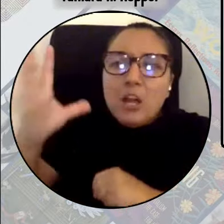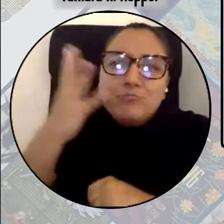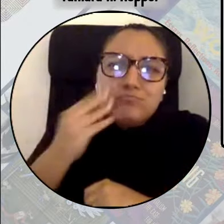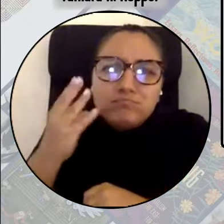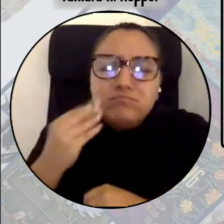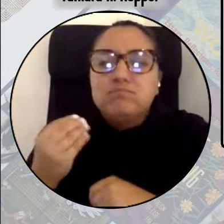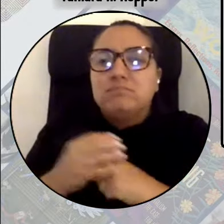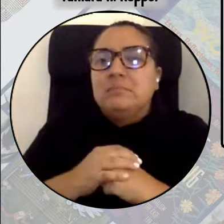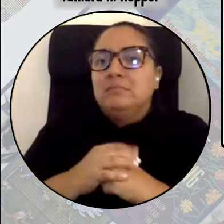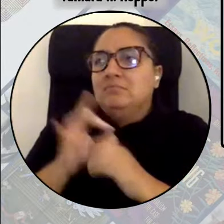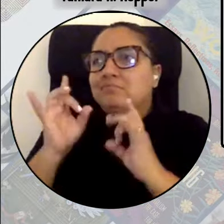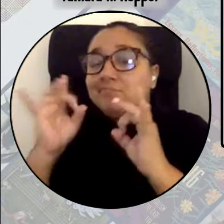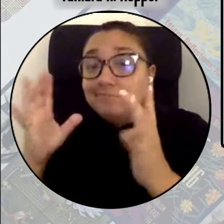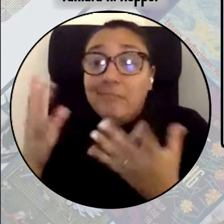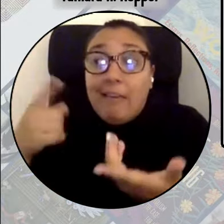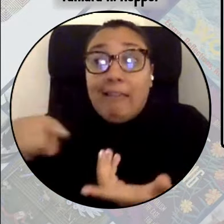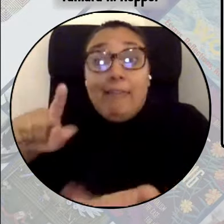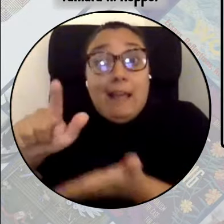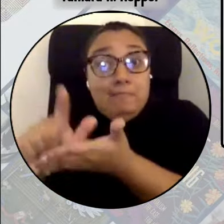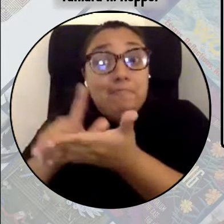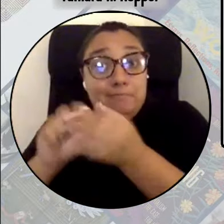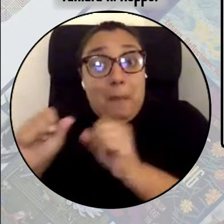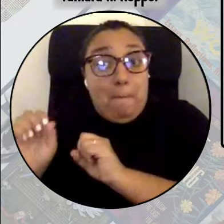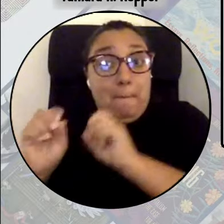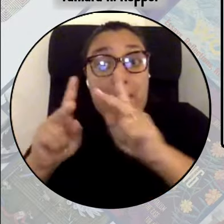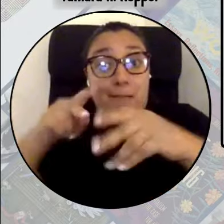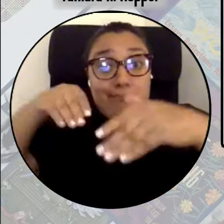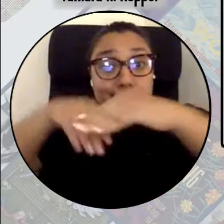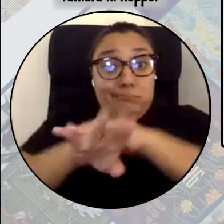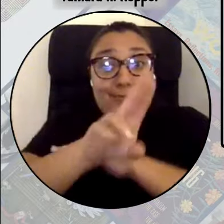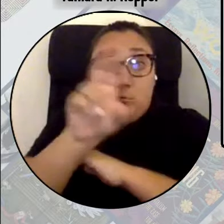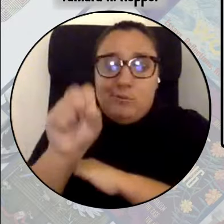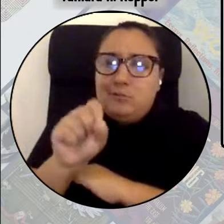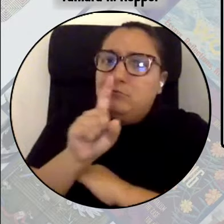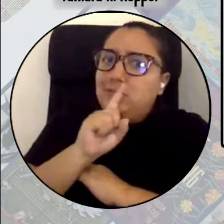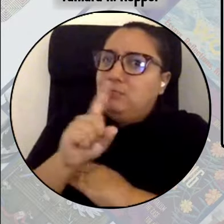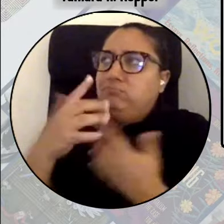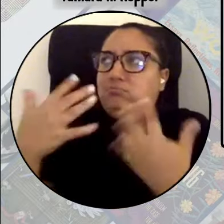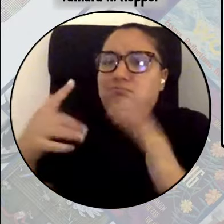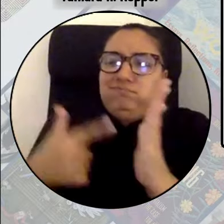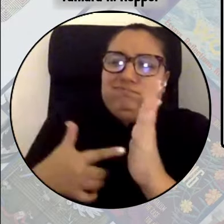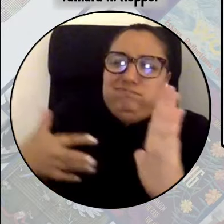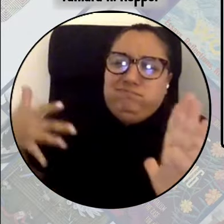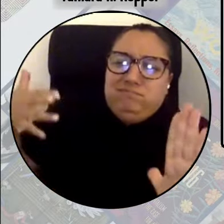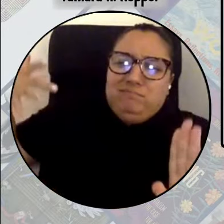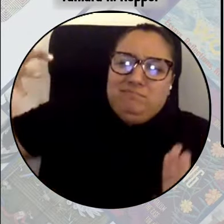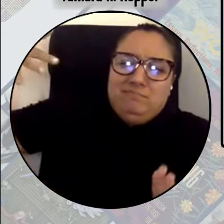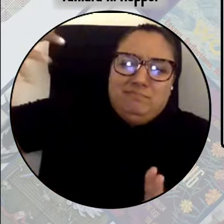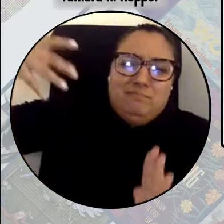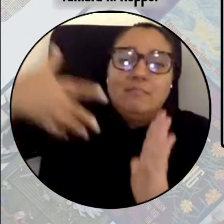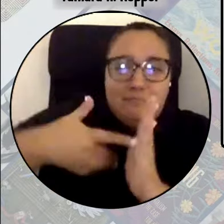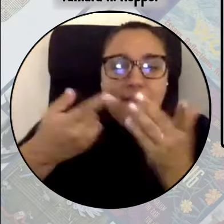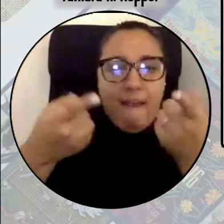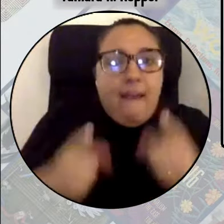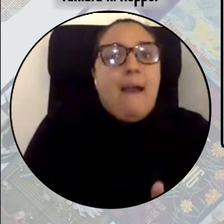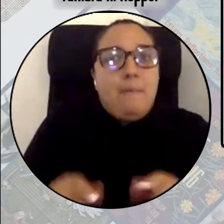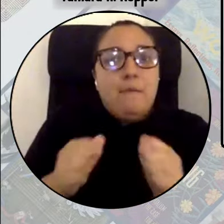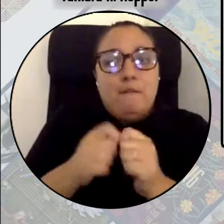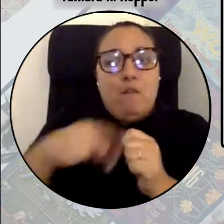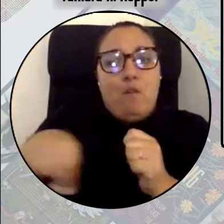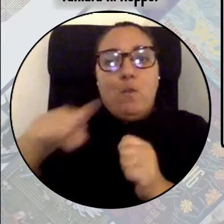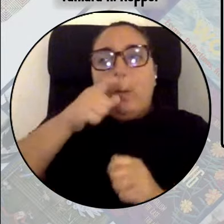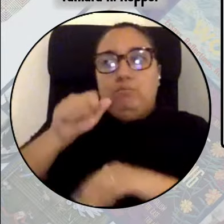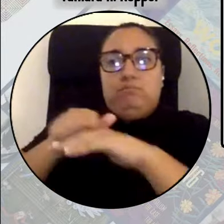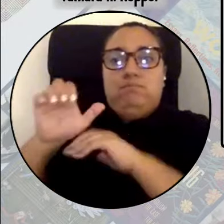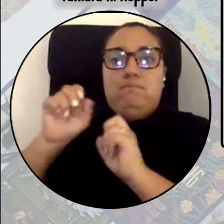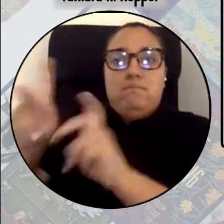able to legally return to the U.S., which is very rare for the deportees that we're talking about, but it is